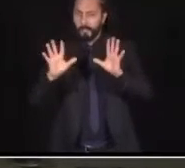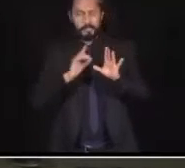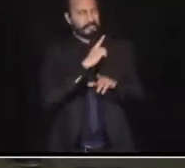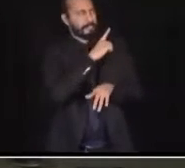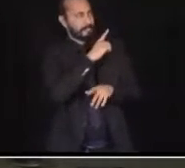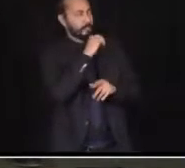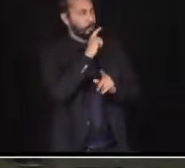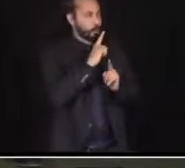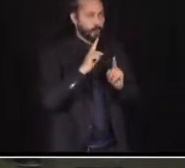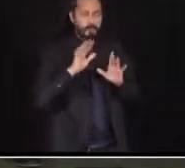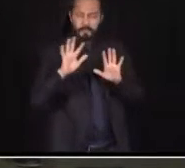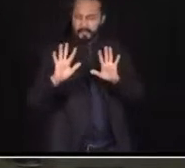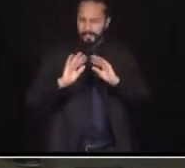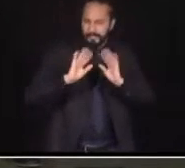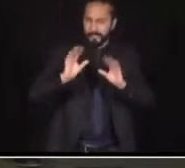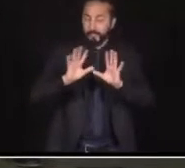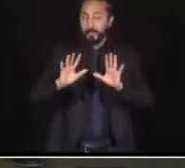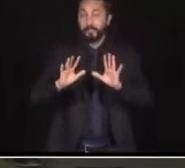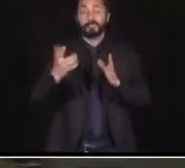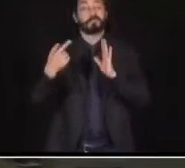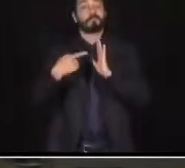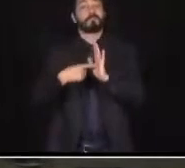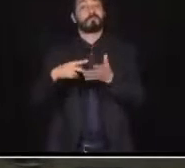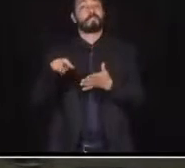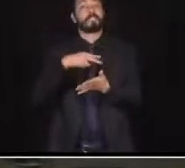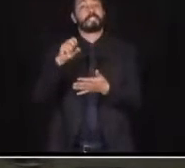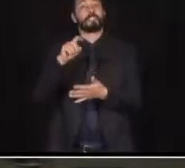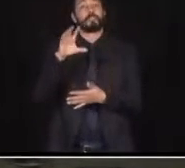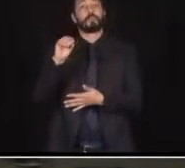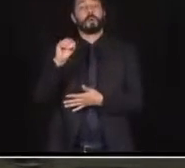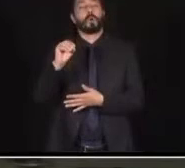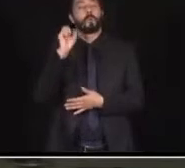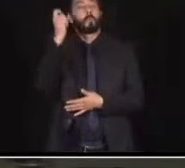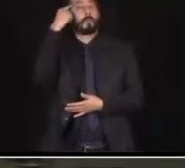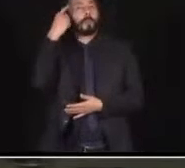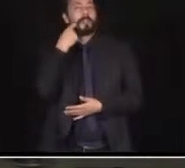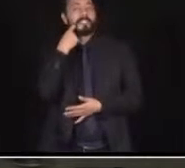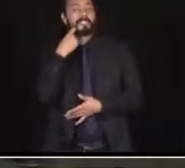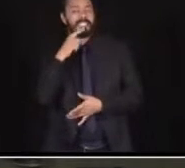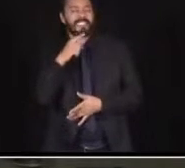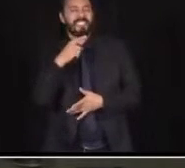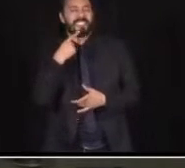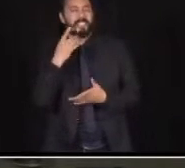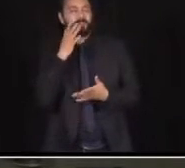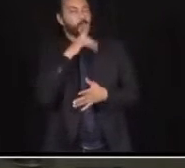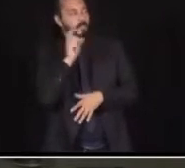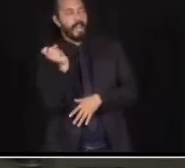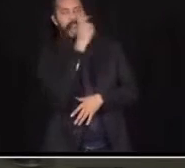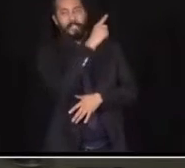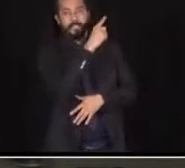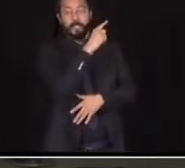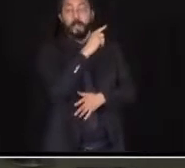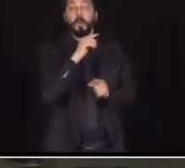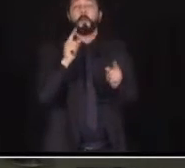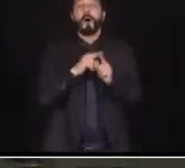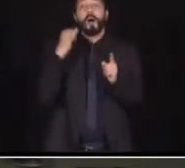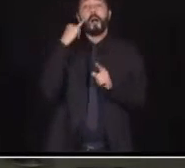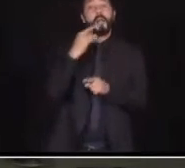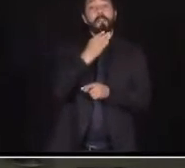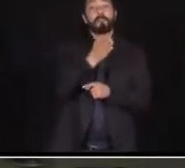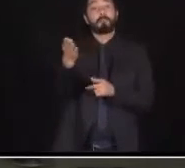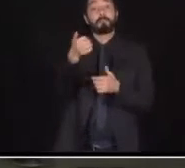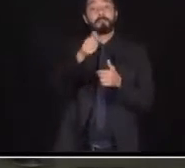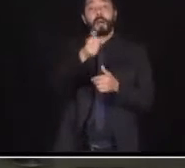The Premier indicated that he's looking into the dance studio issue, but for anyone else that has any concerns about whether their enterprise is caught